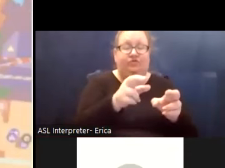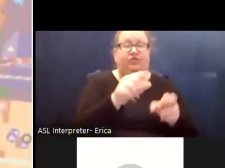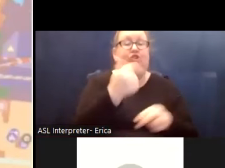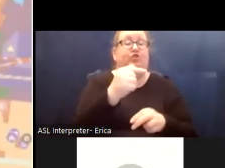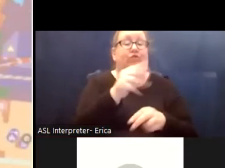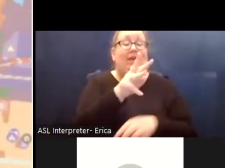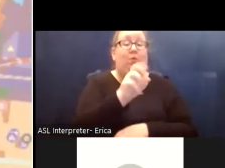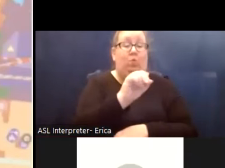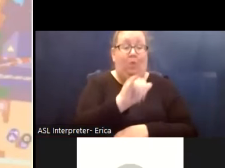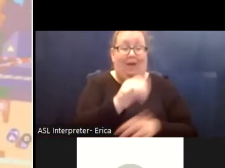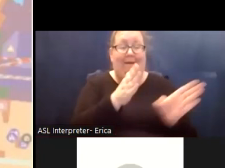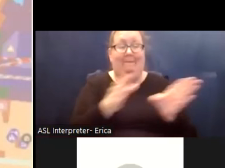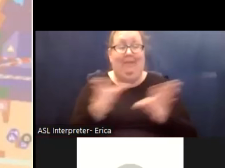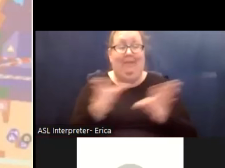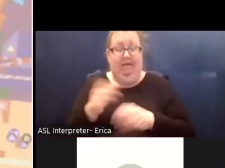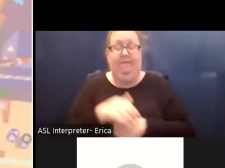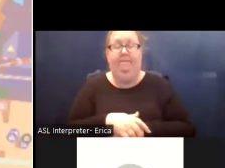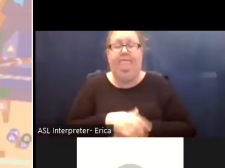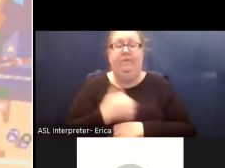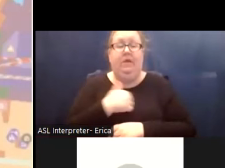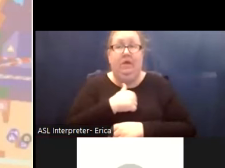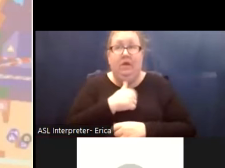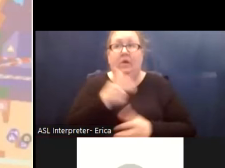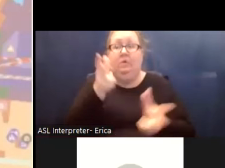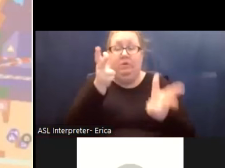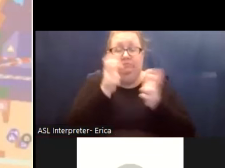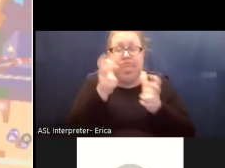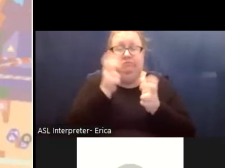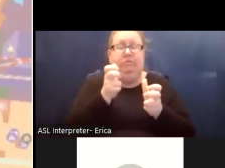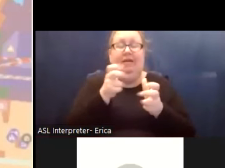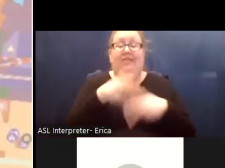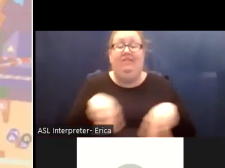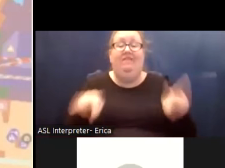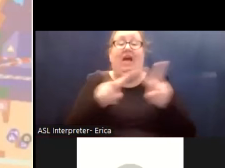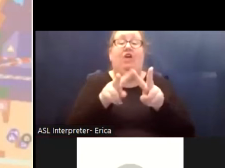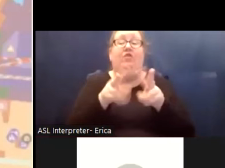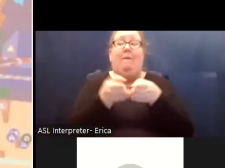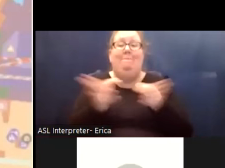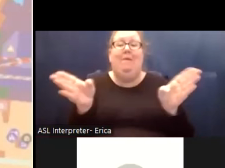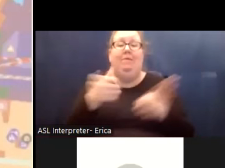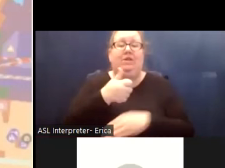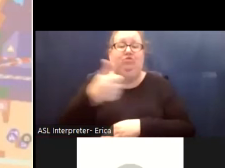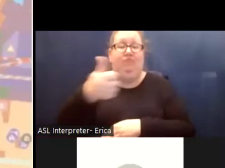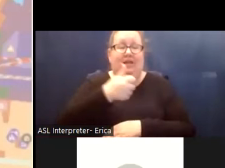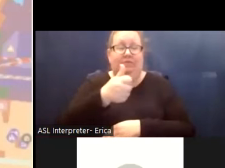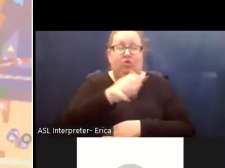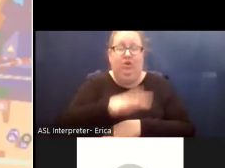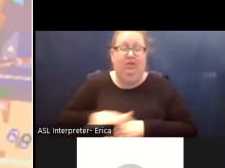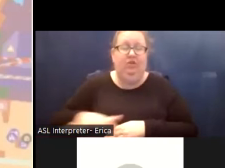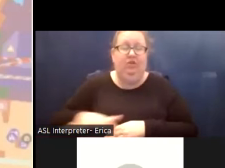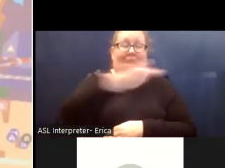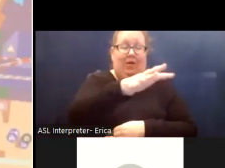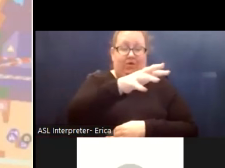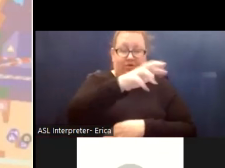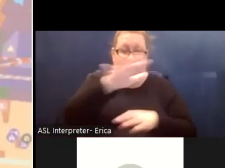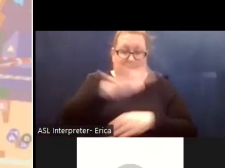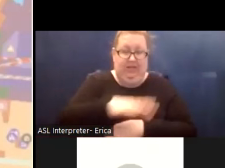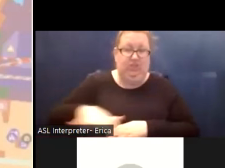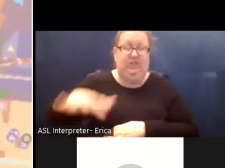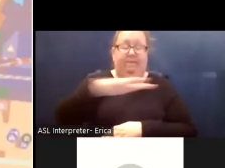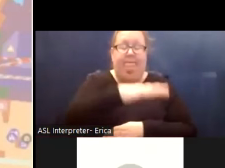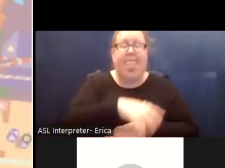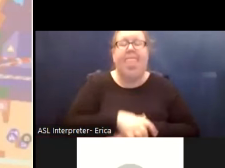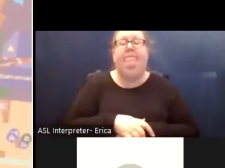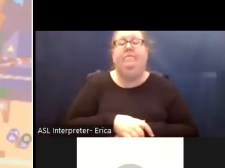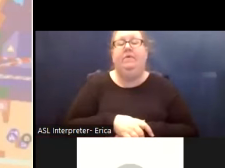We hear the value of public transportation throughout our region. We have